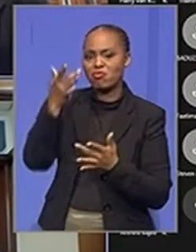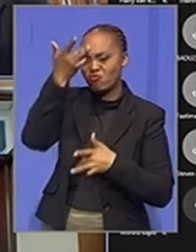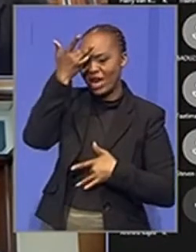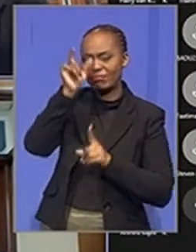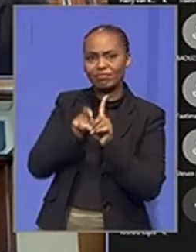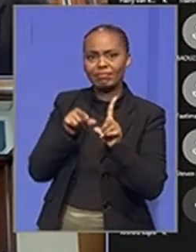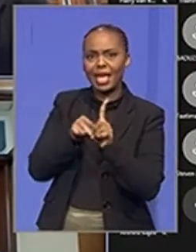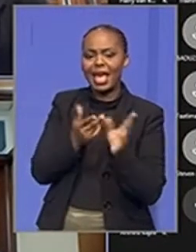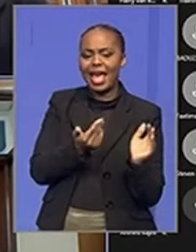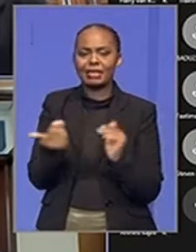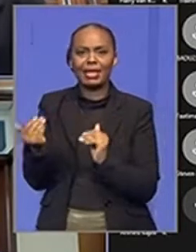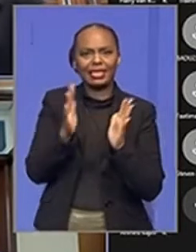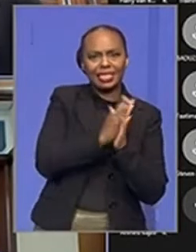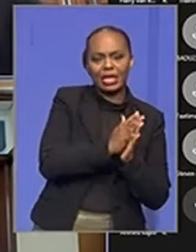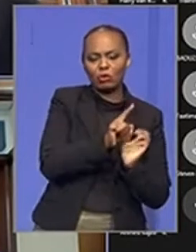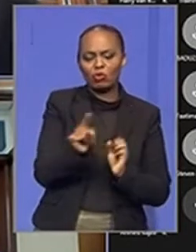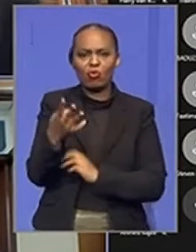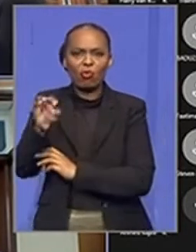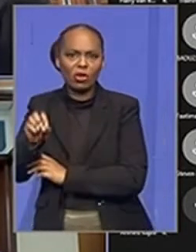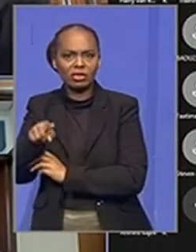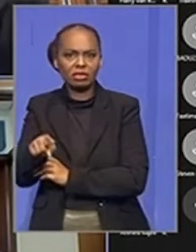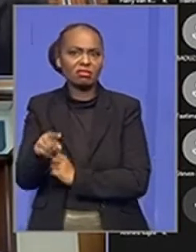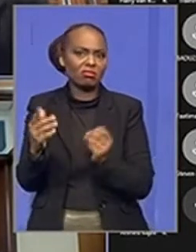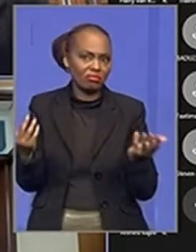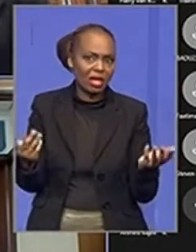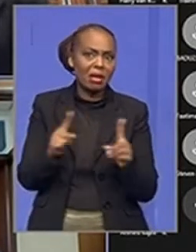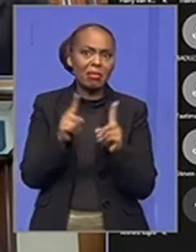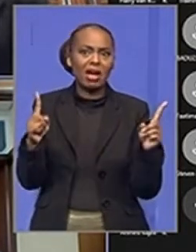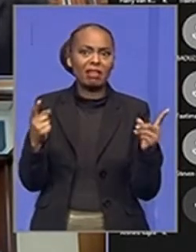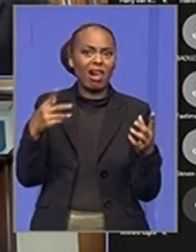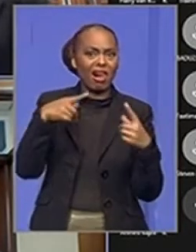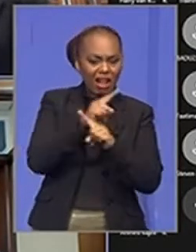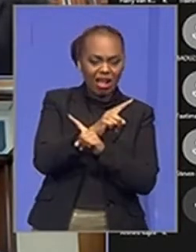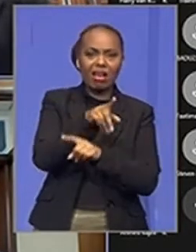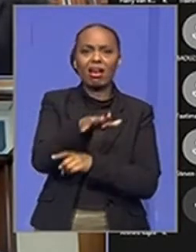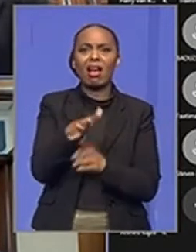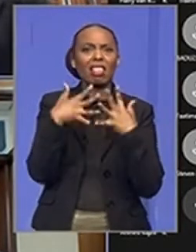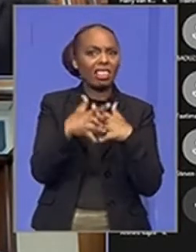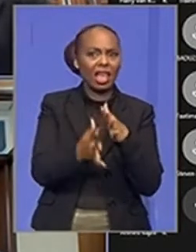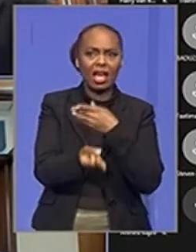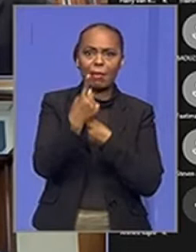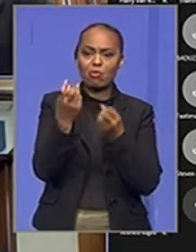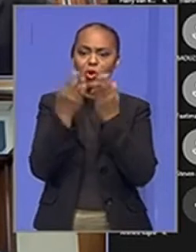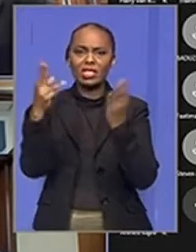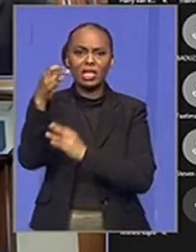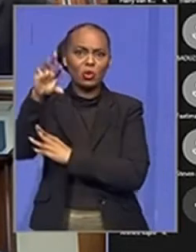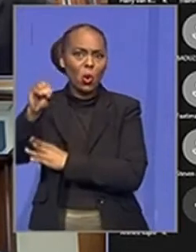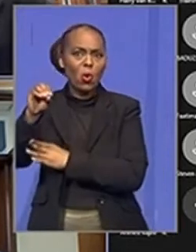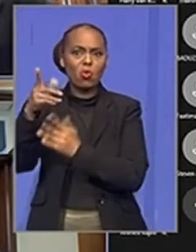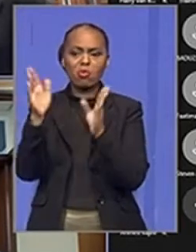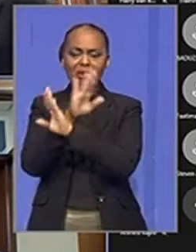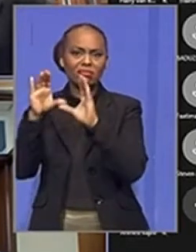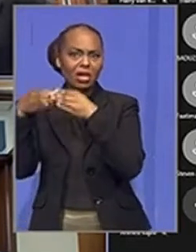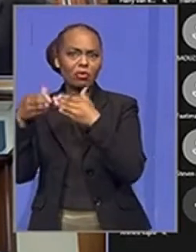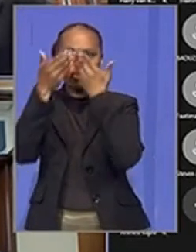and 40 would arrive. And that was part and parcel of what was happening during that time, is a lot of the NGOs didn't also know who the